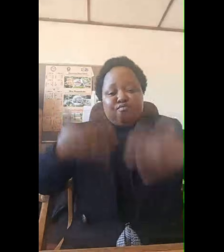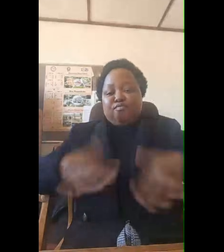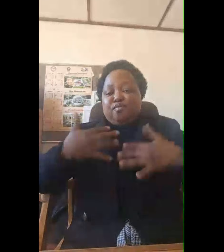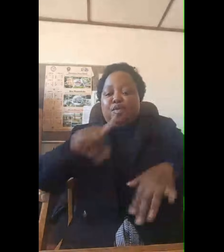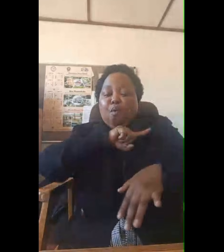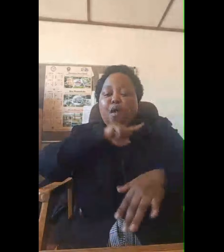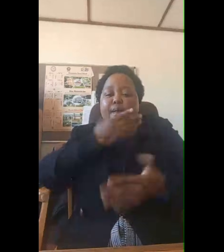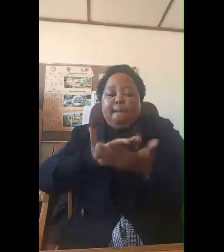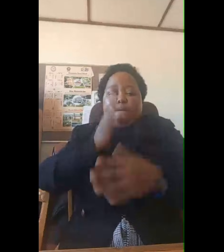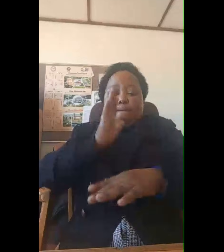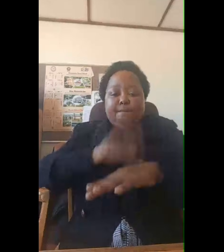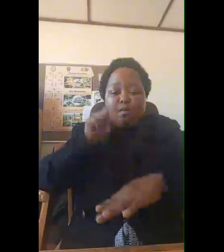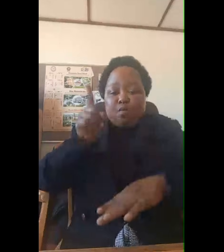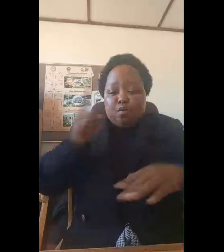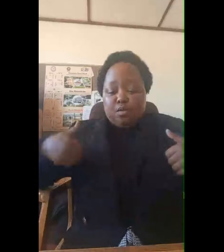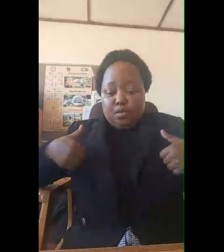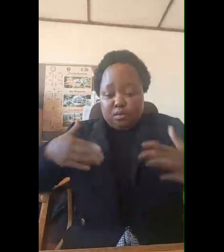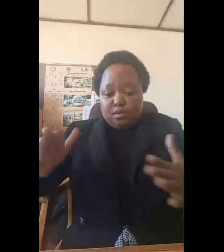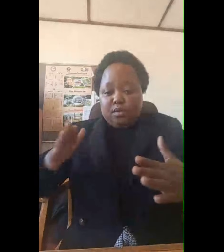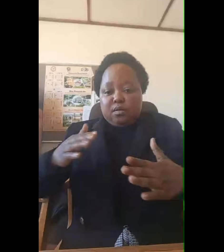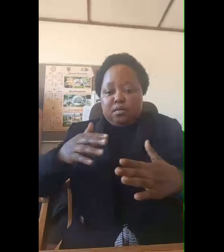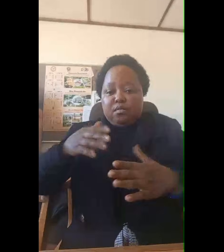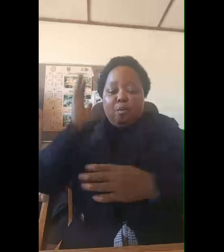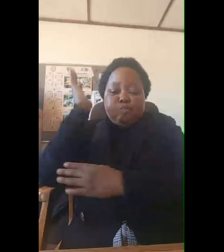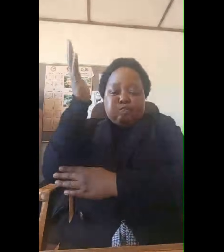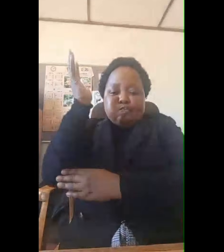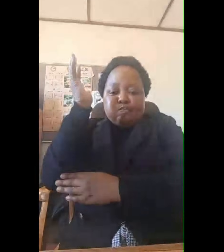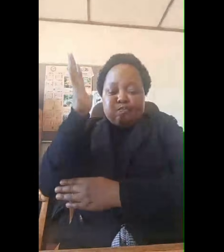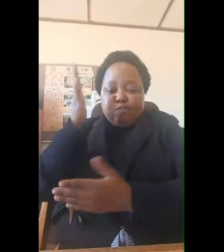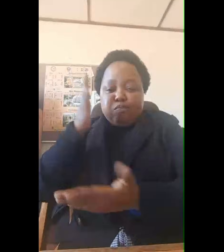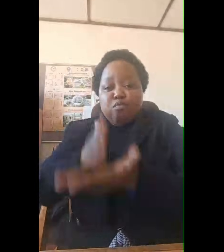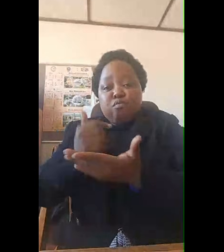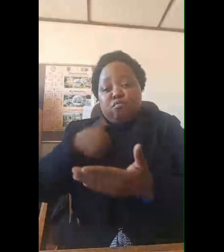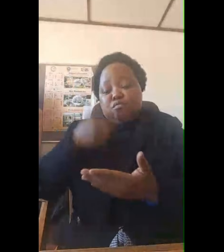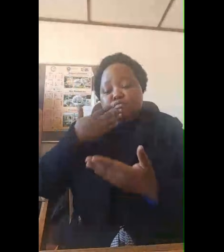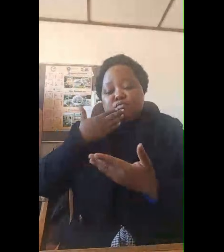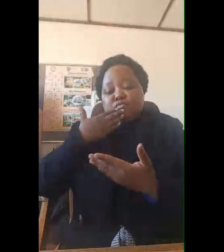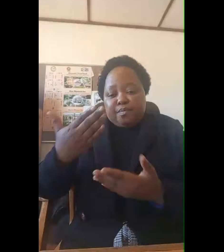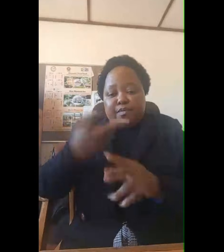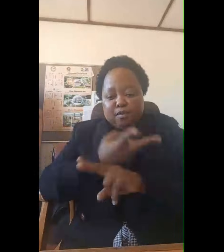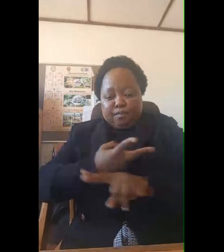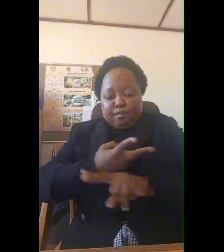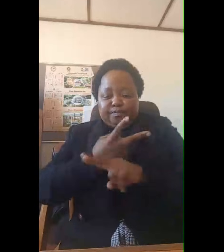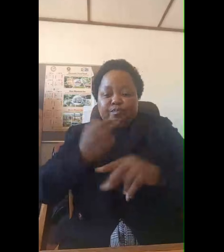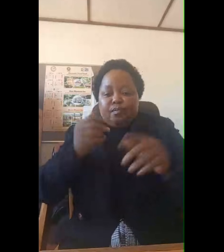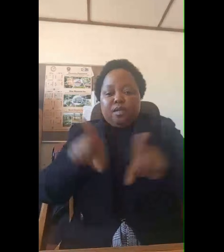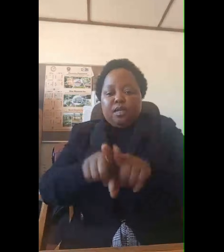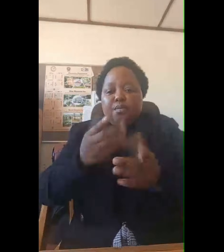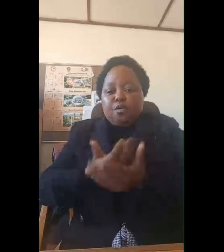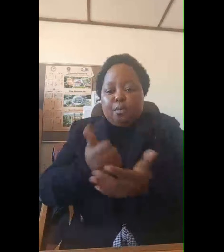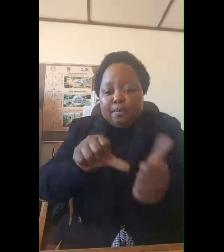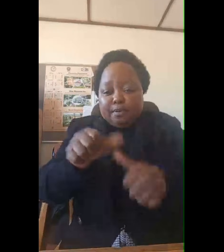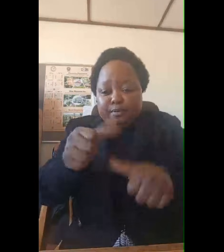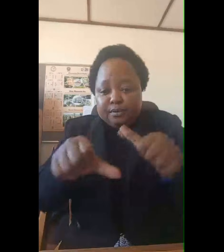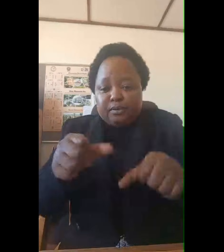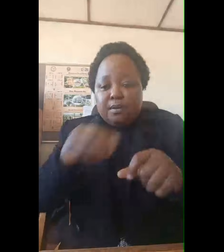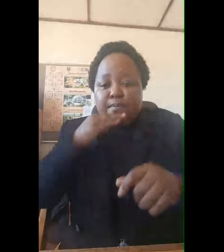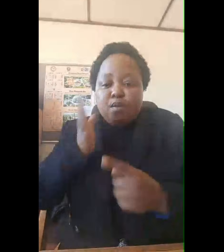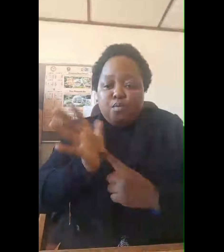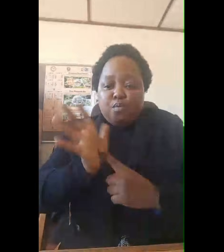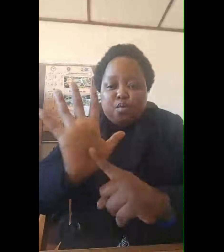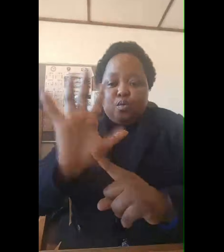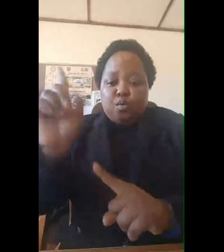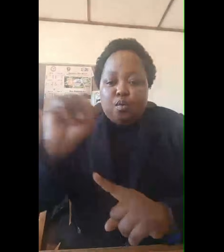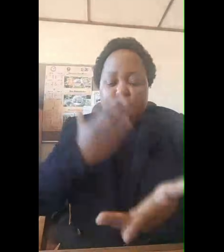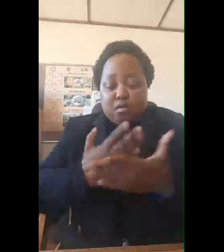opening remarks. They go a long way, and your participation is a demonstration of a commitment